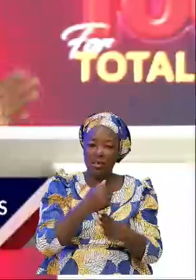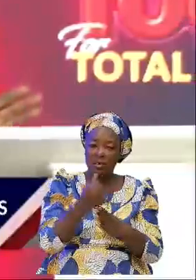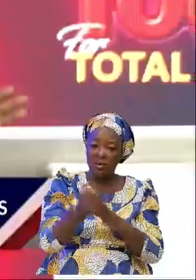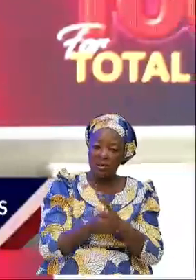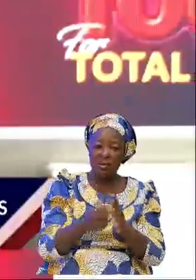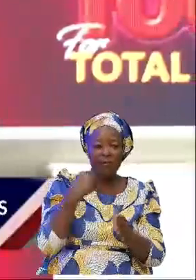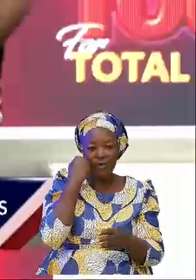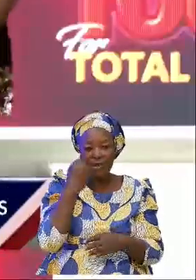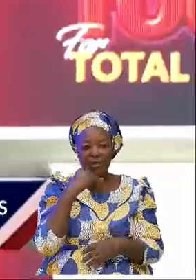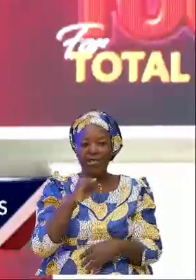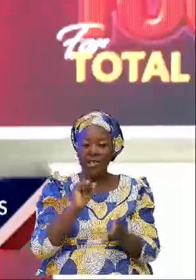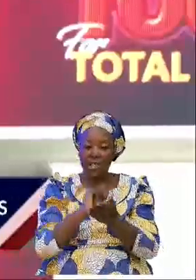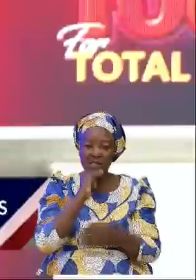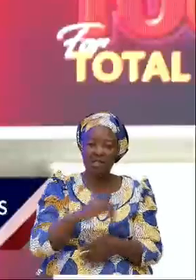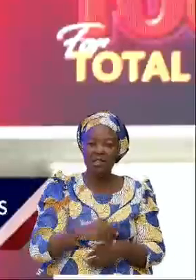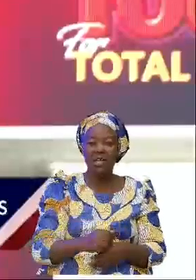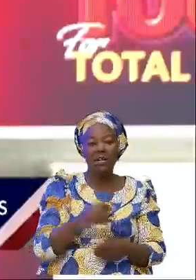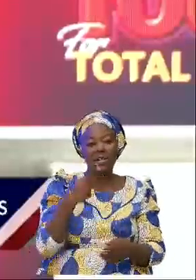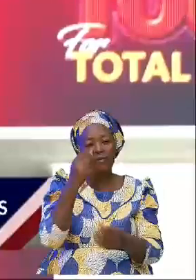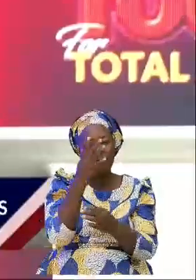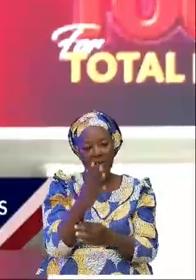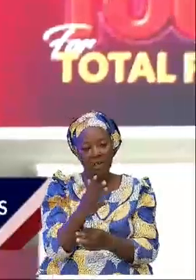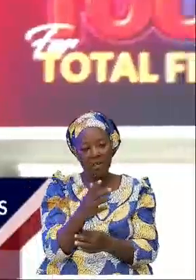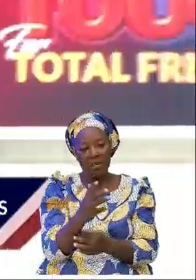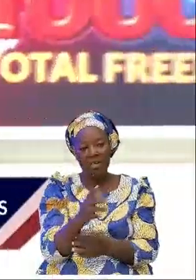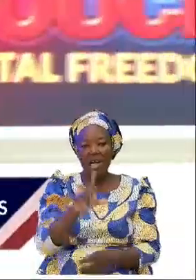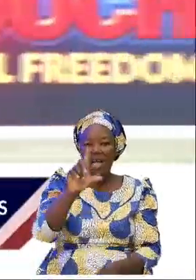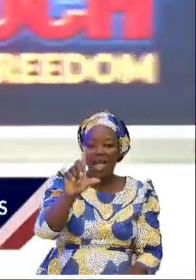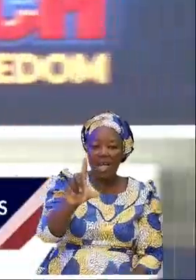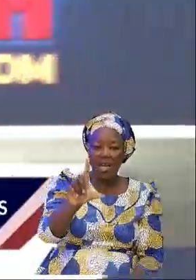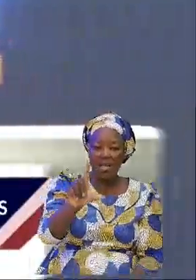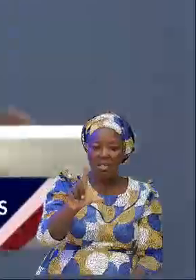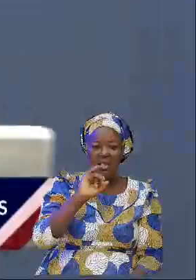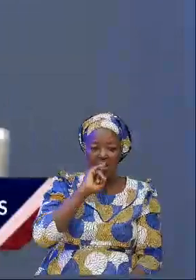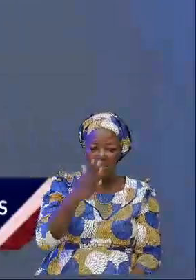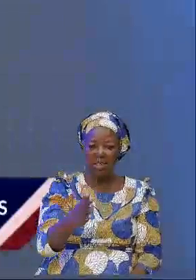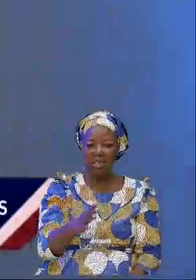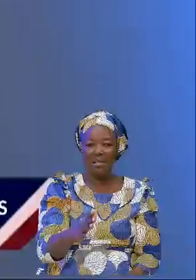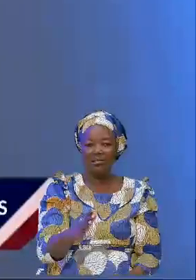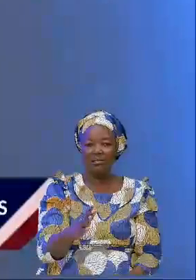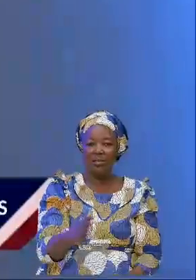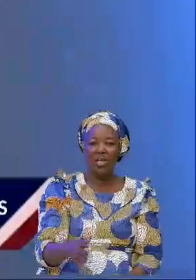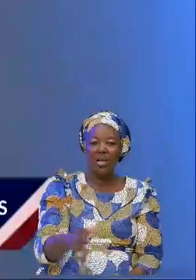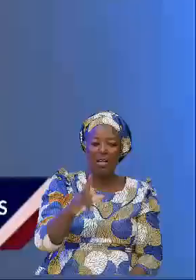there's uncleanness, that's the flesh. And then L is right there,